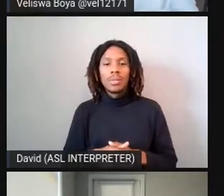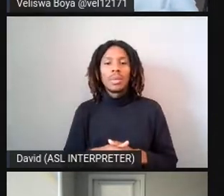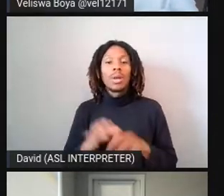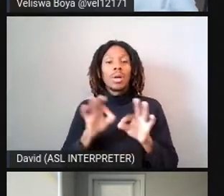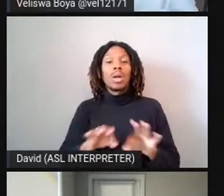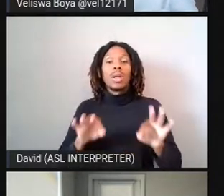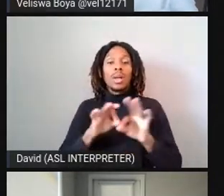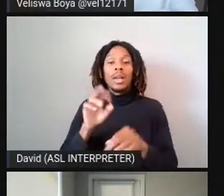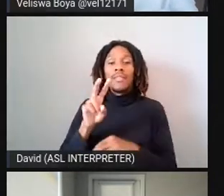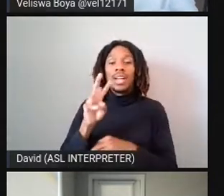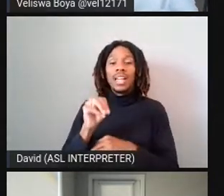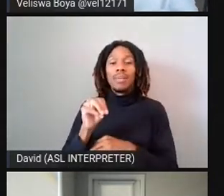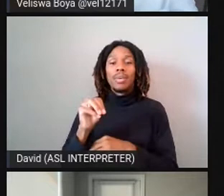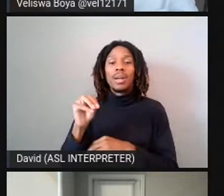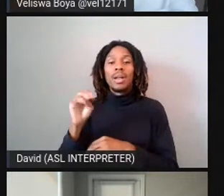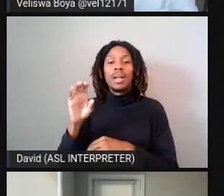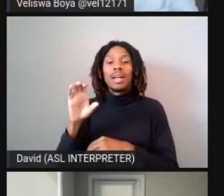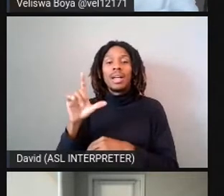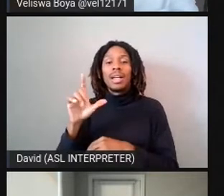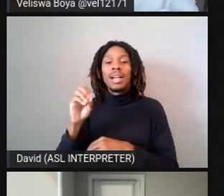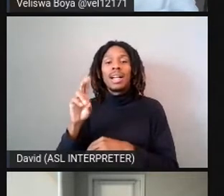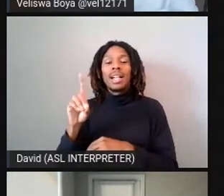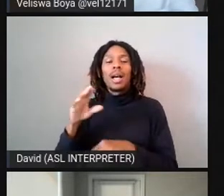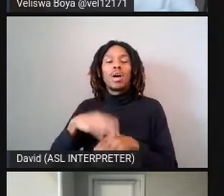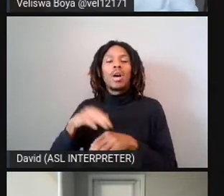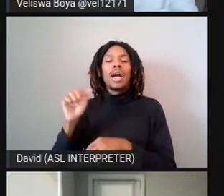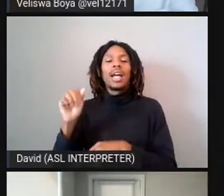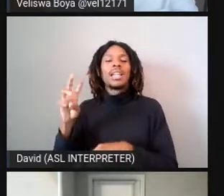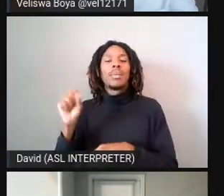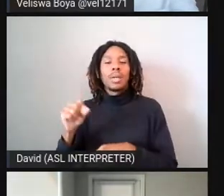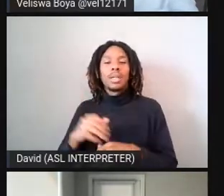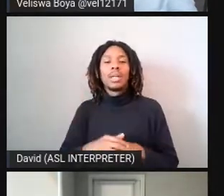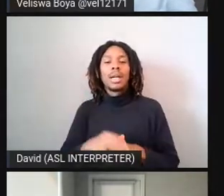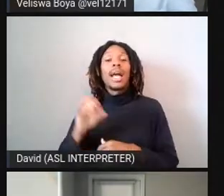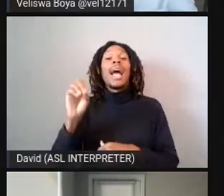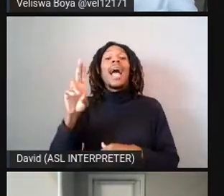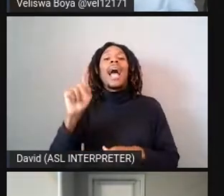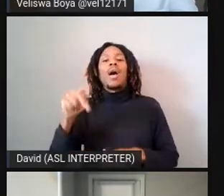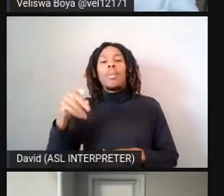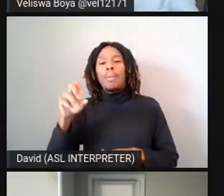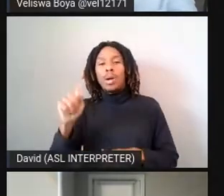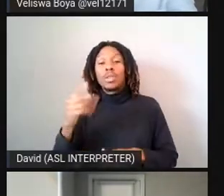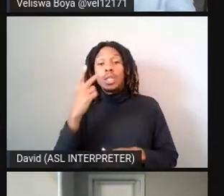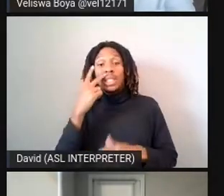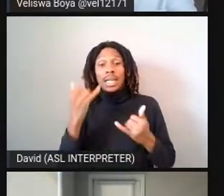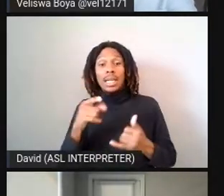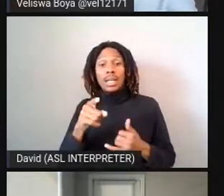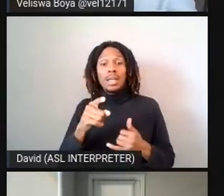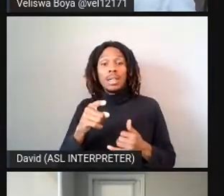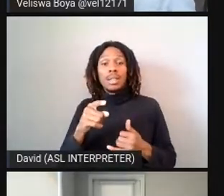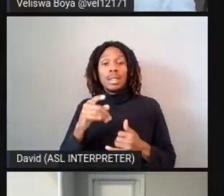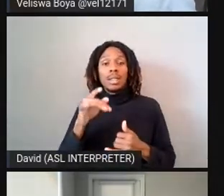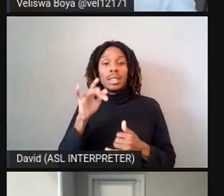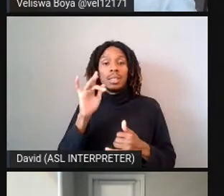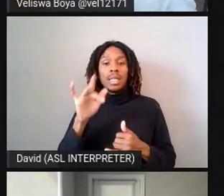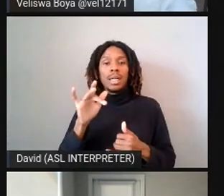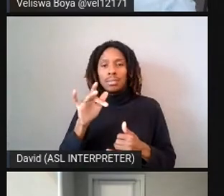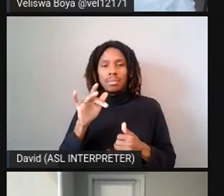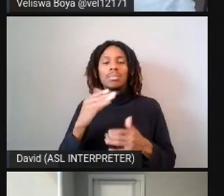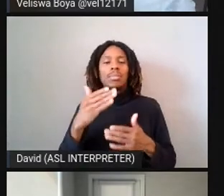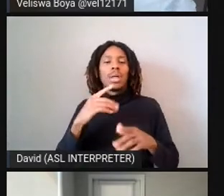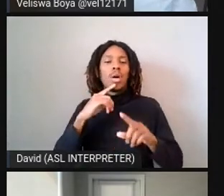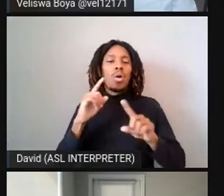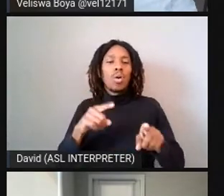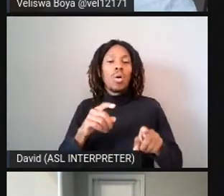Cloud on AWS Outposts. You can see that you can now expand this and decide to place an order here.